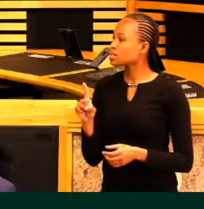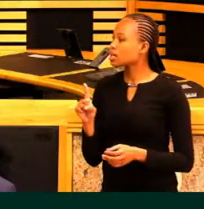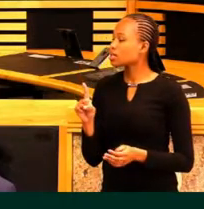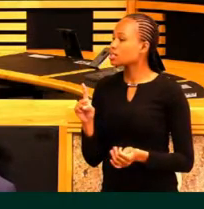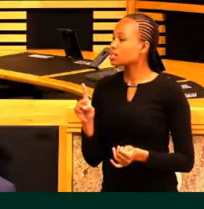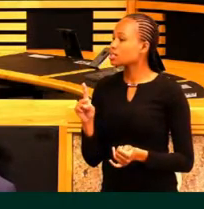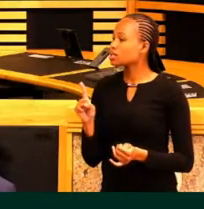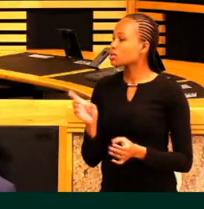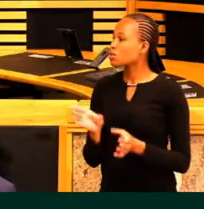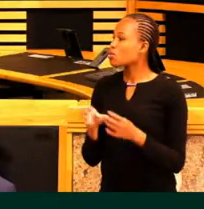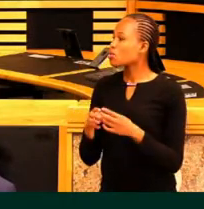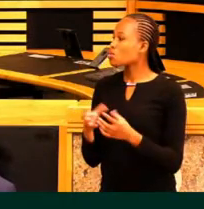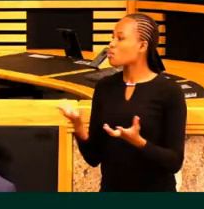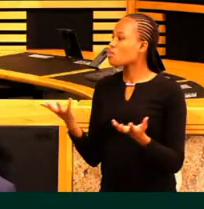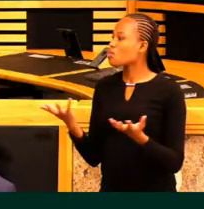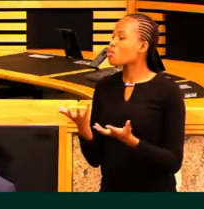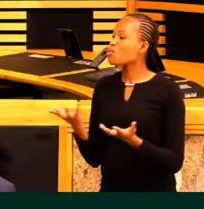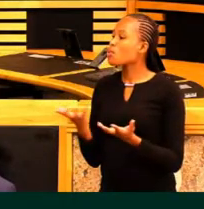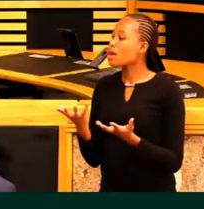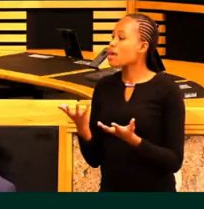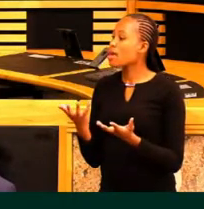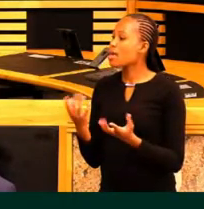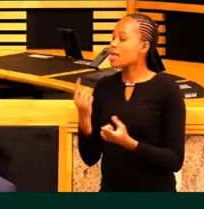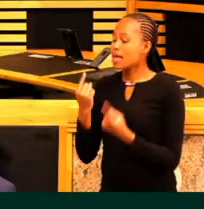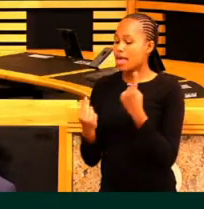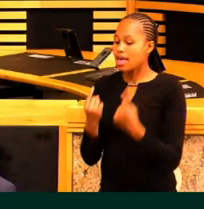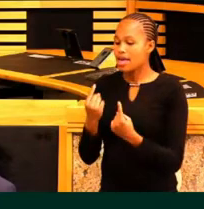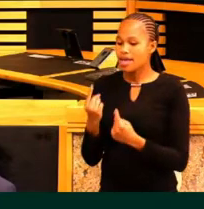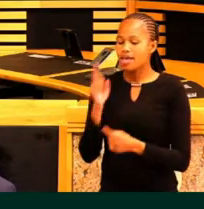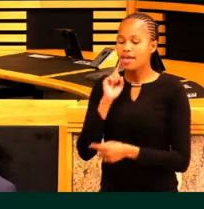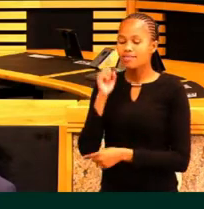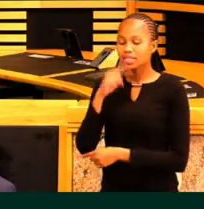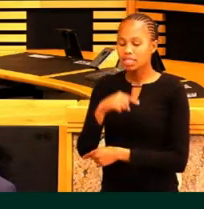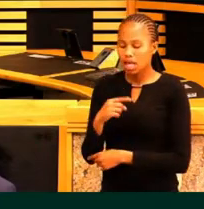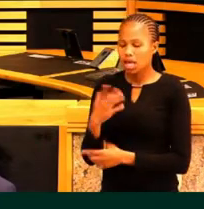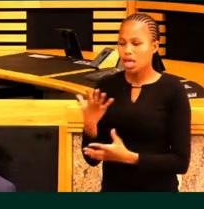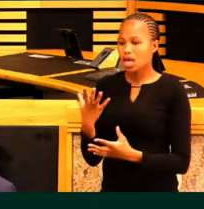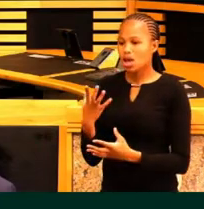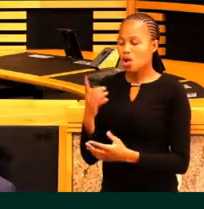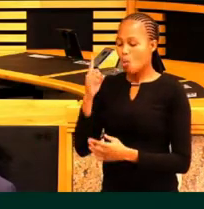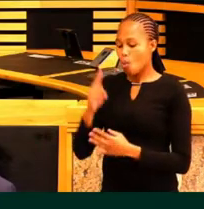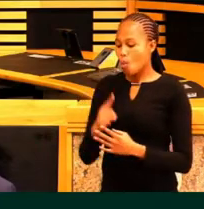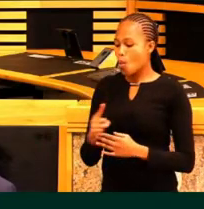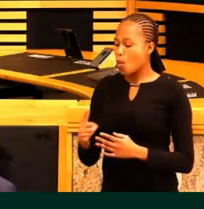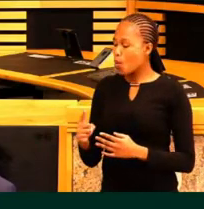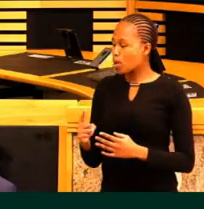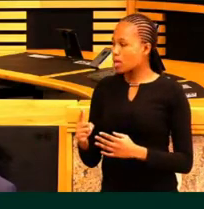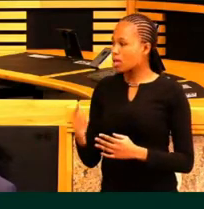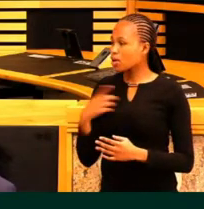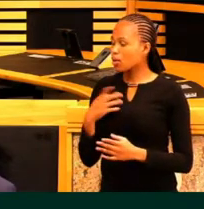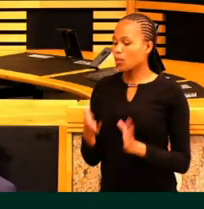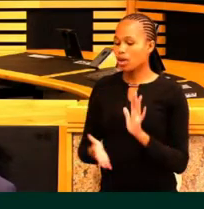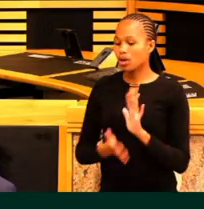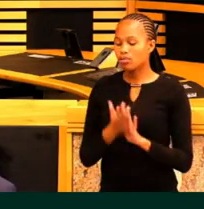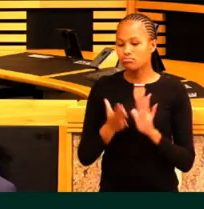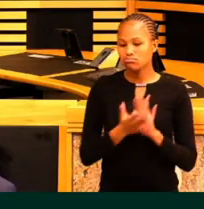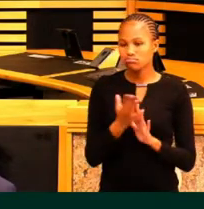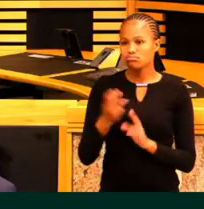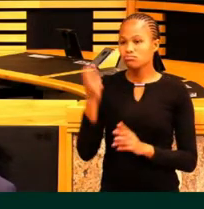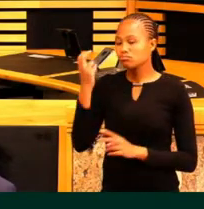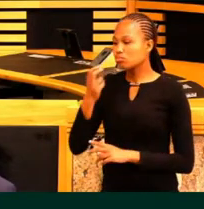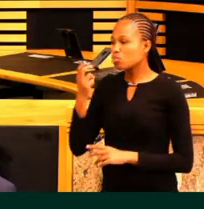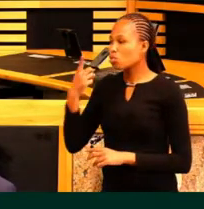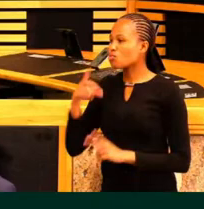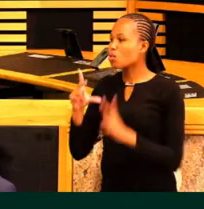a group whereby uh each and every day or every second day of the week we go around looking for